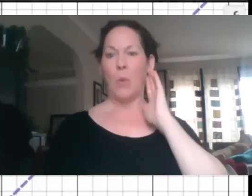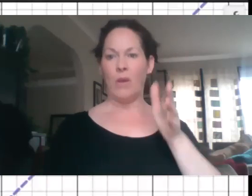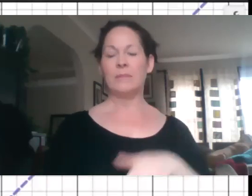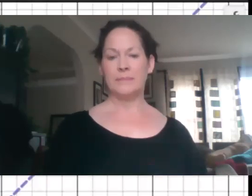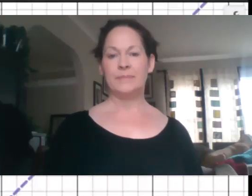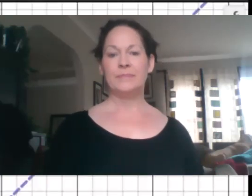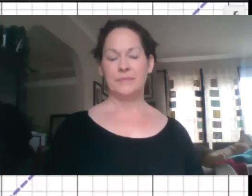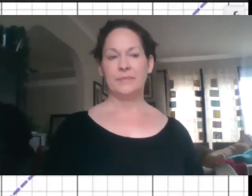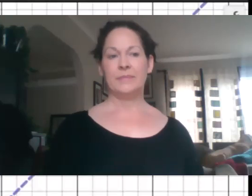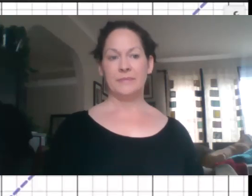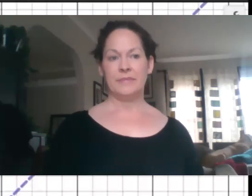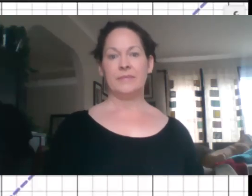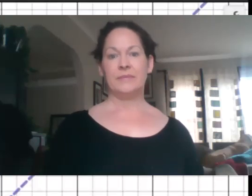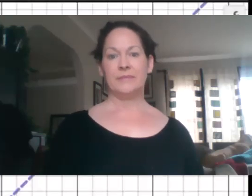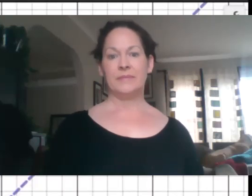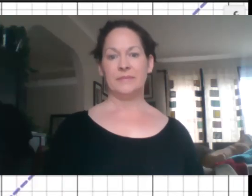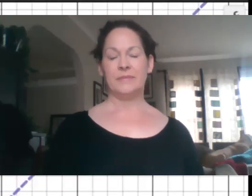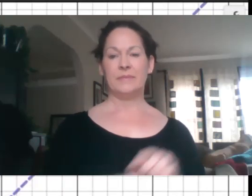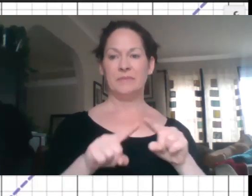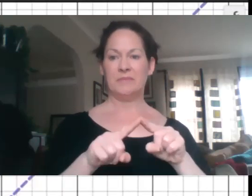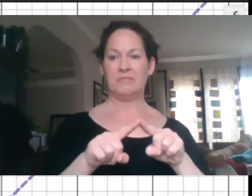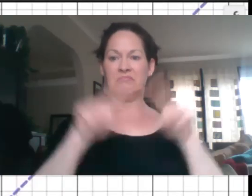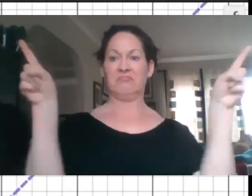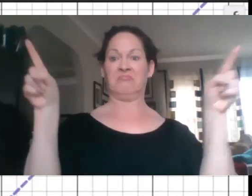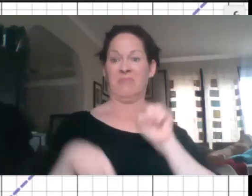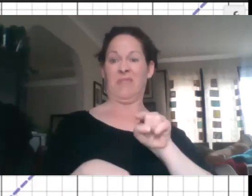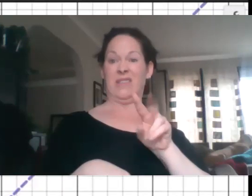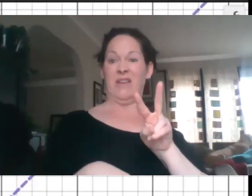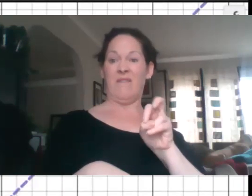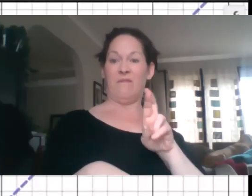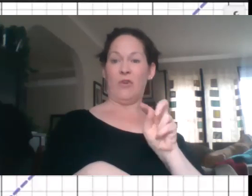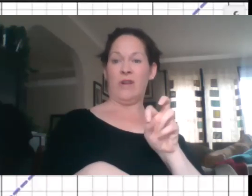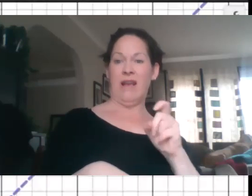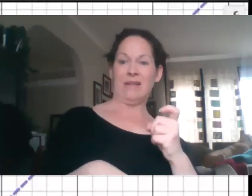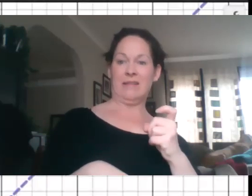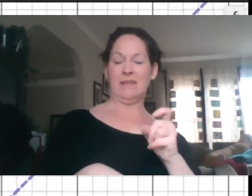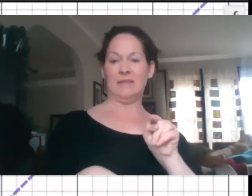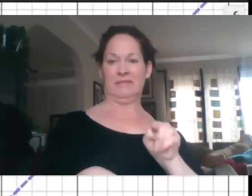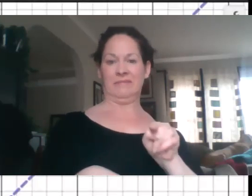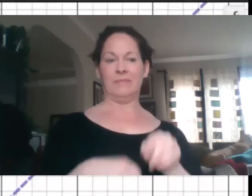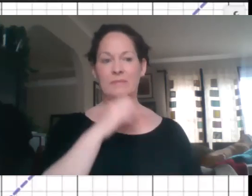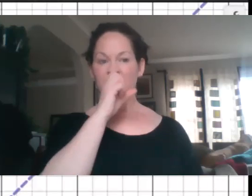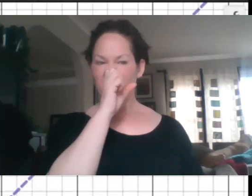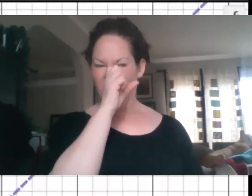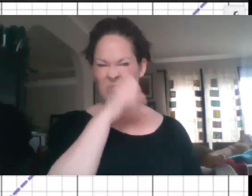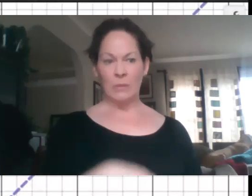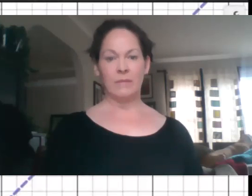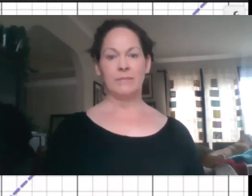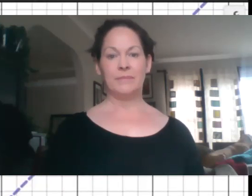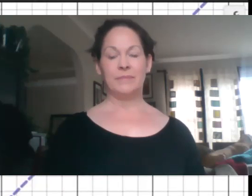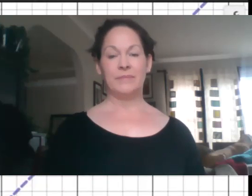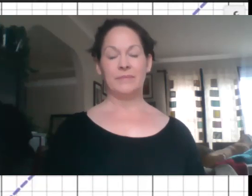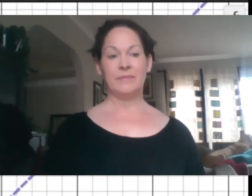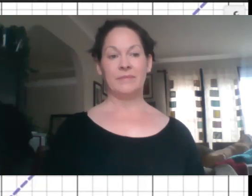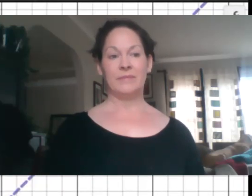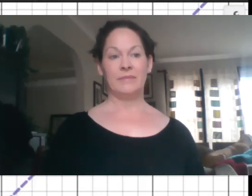point where its vertex is. And let's compare this to x plus 3 squared. I'm going to put x